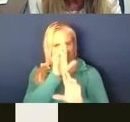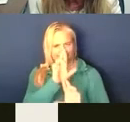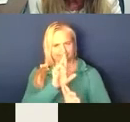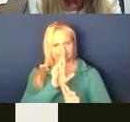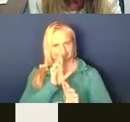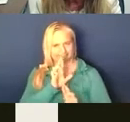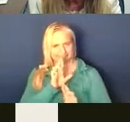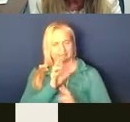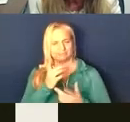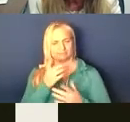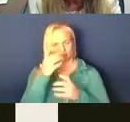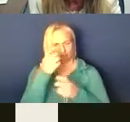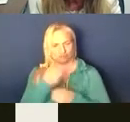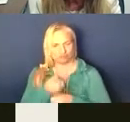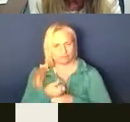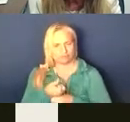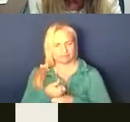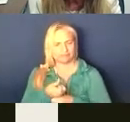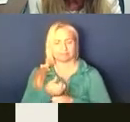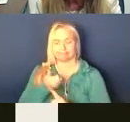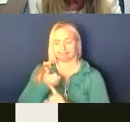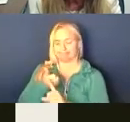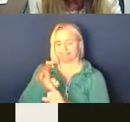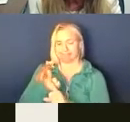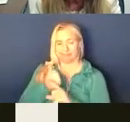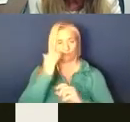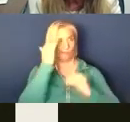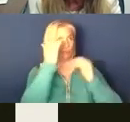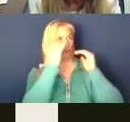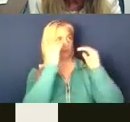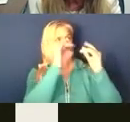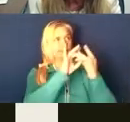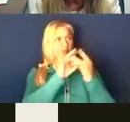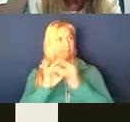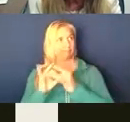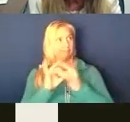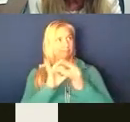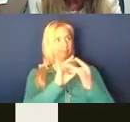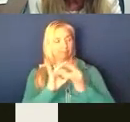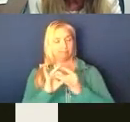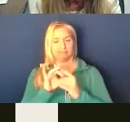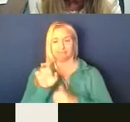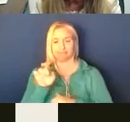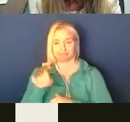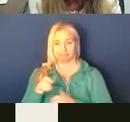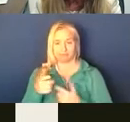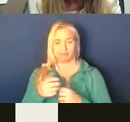between themselves and adults, and the